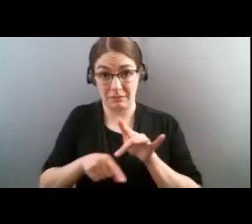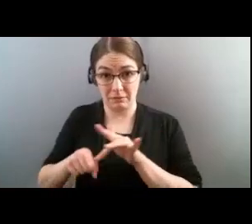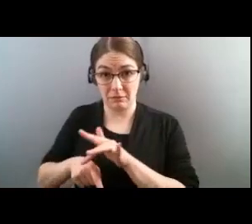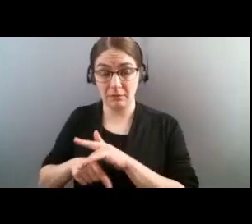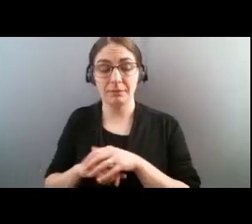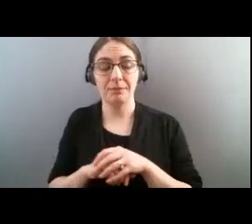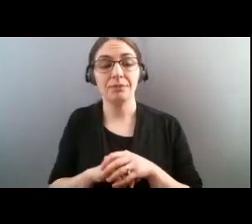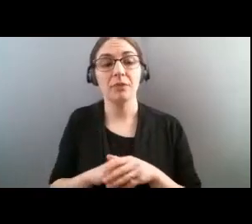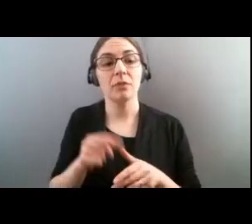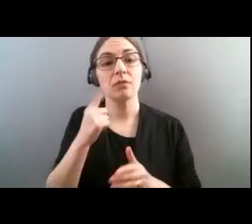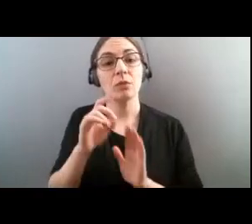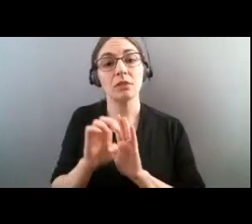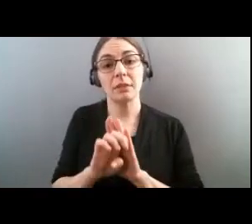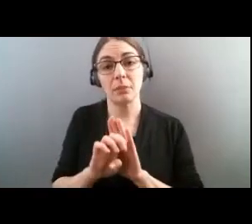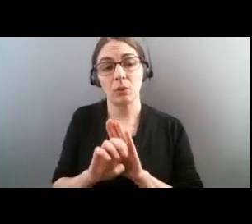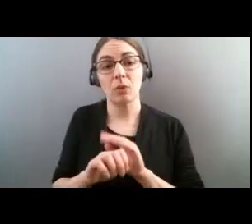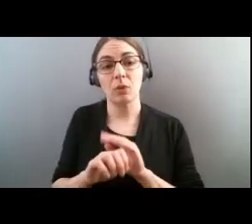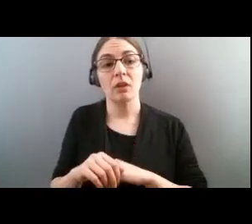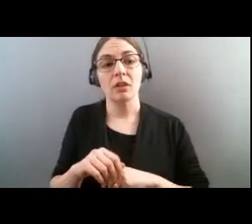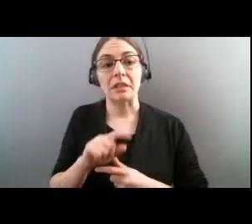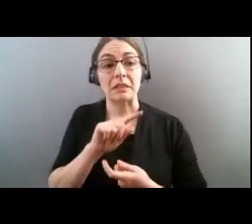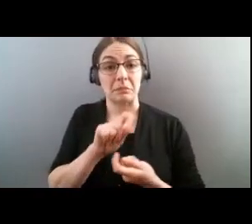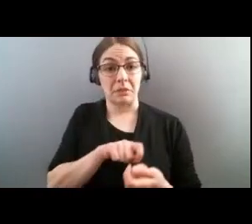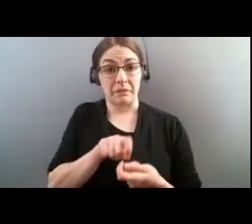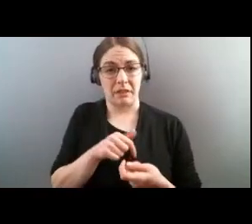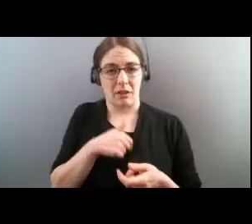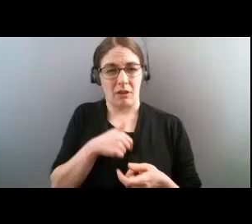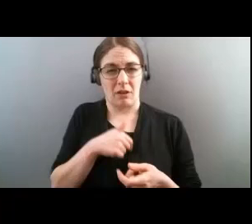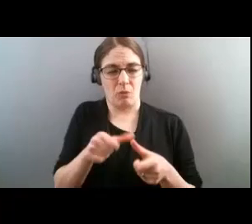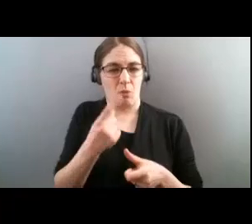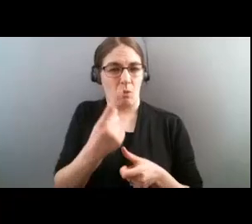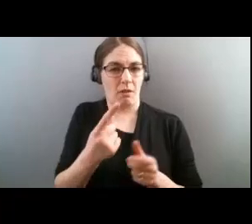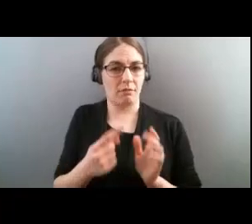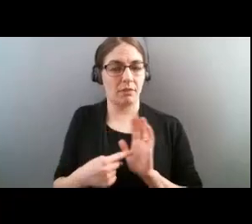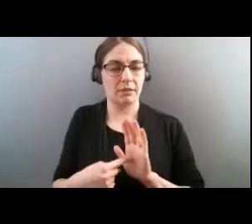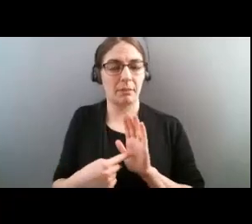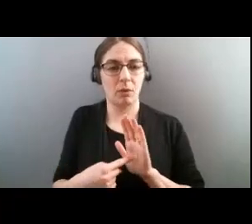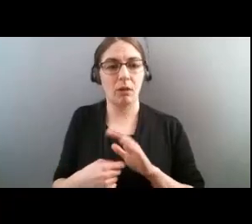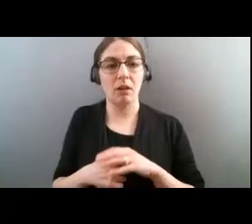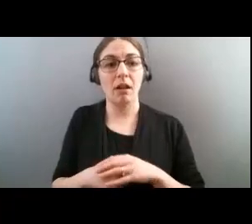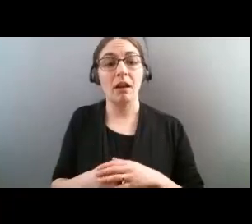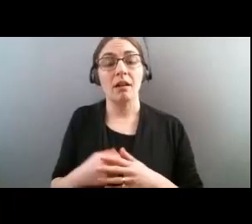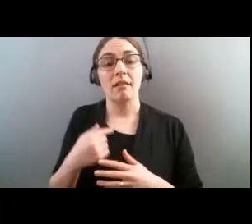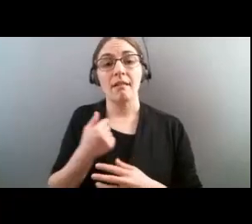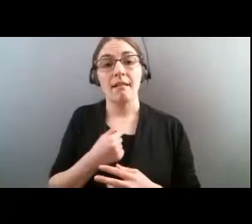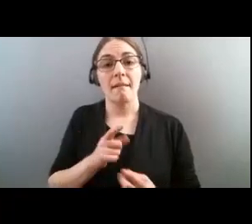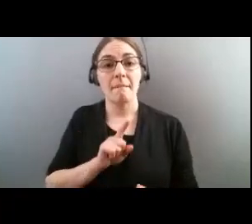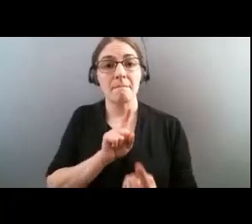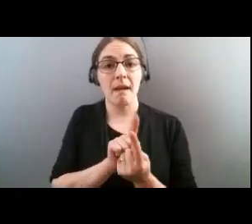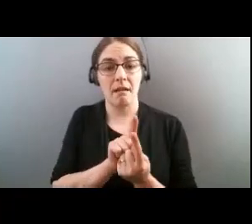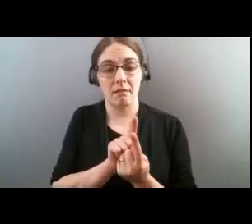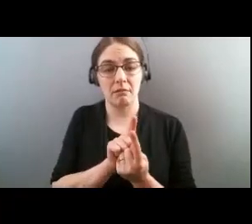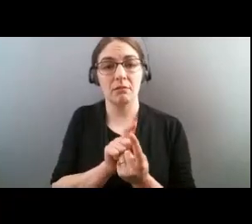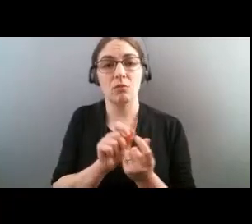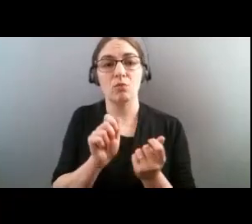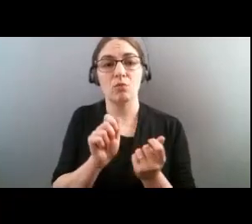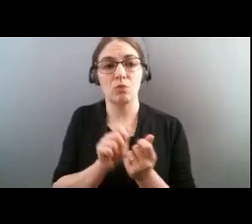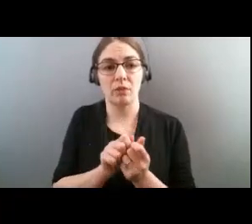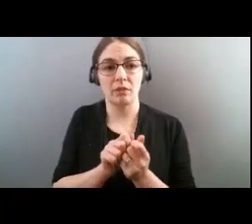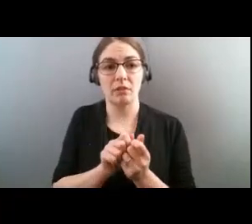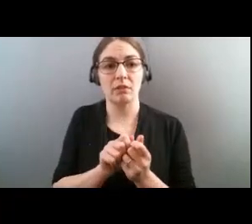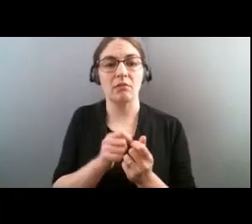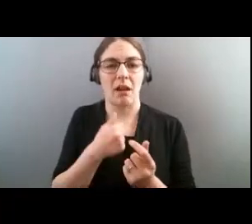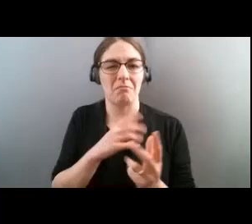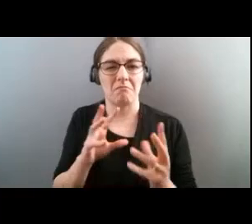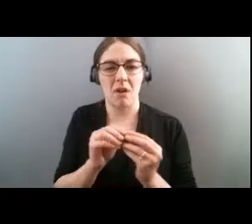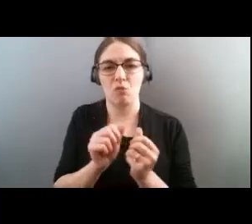example, in particular, I recall this example that I met with the reception team